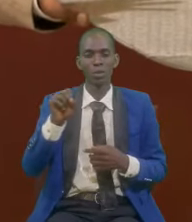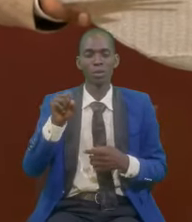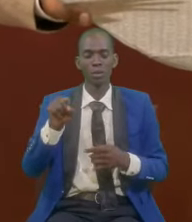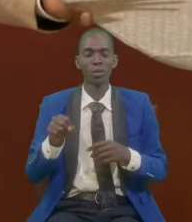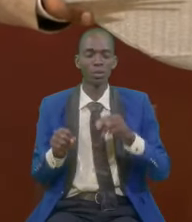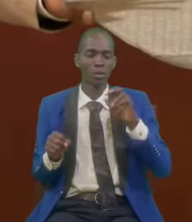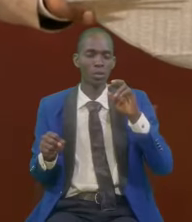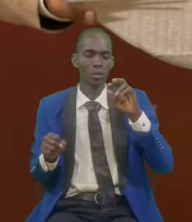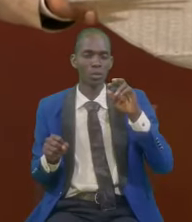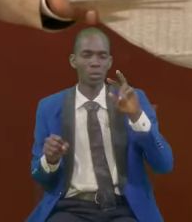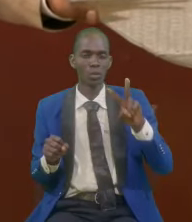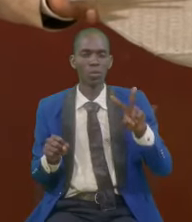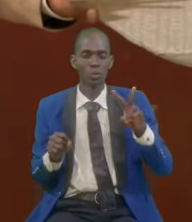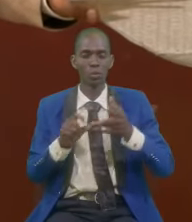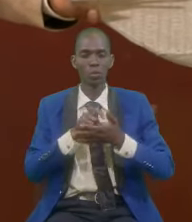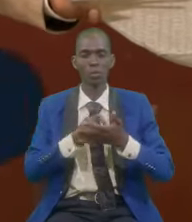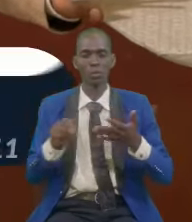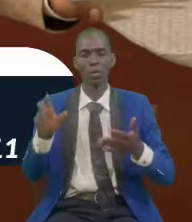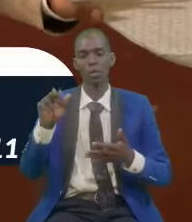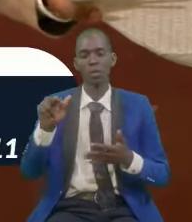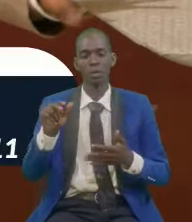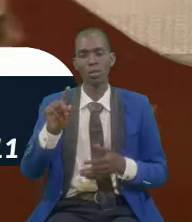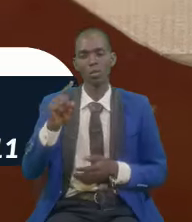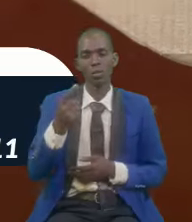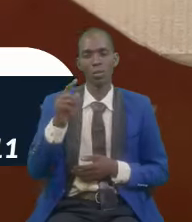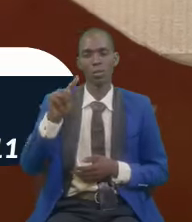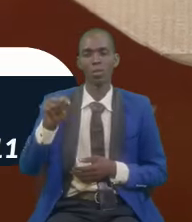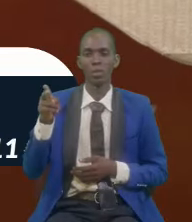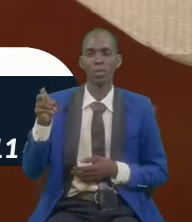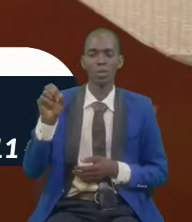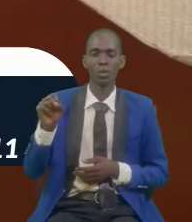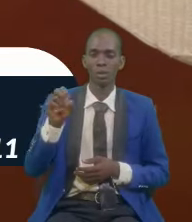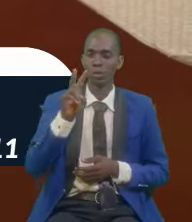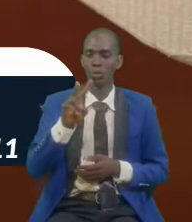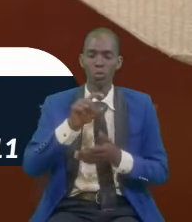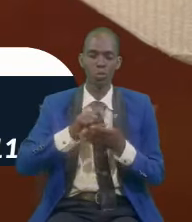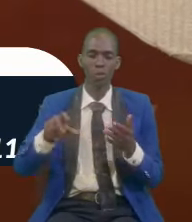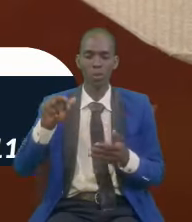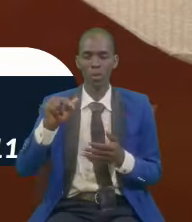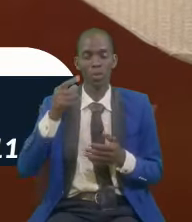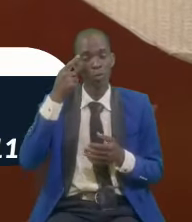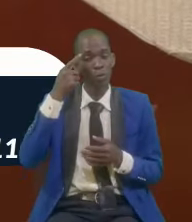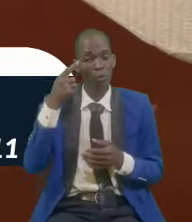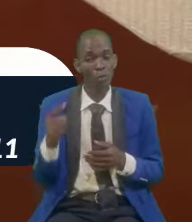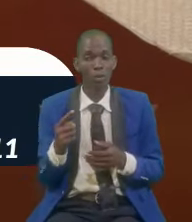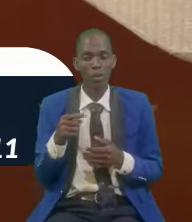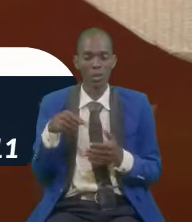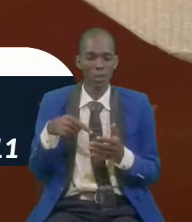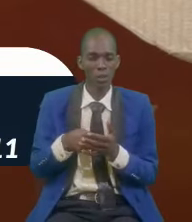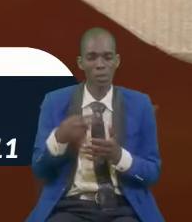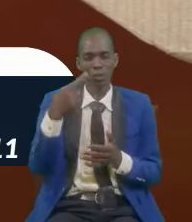13. 1 Thessalonians chapter 2, verse 13. For this